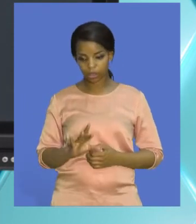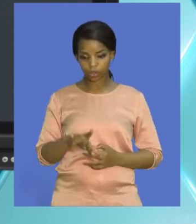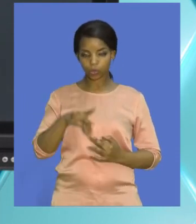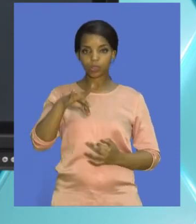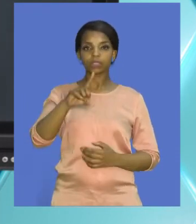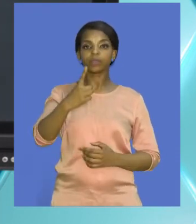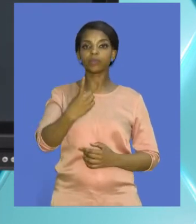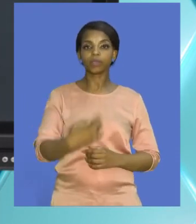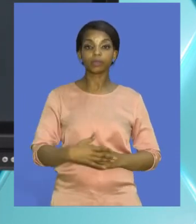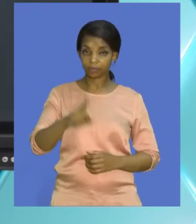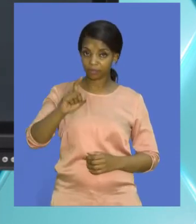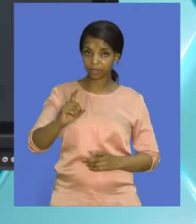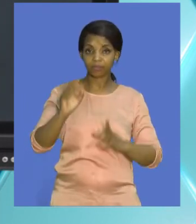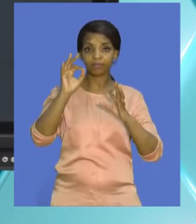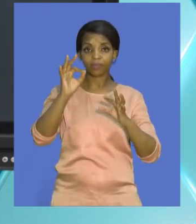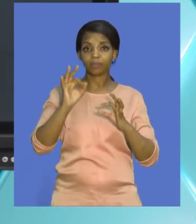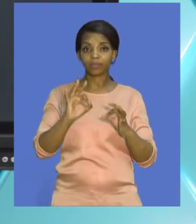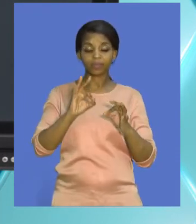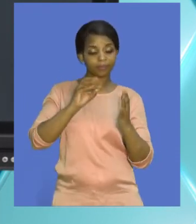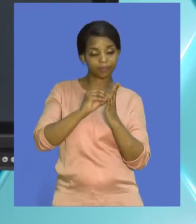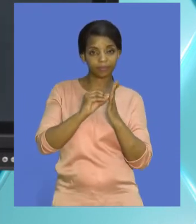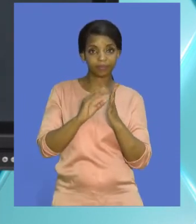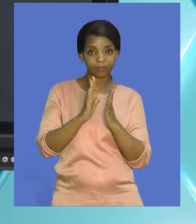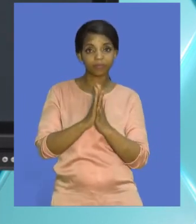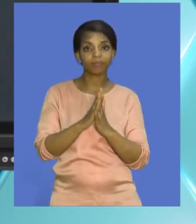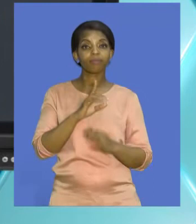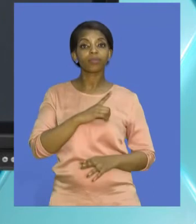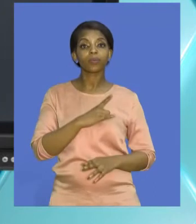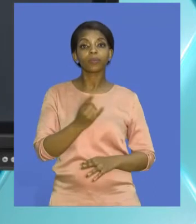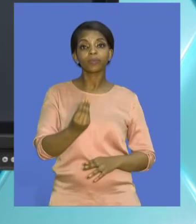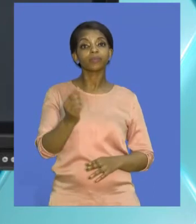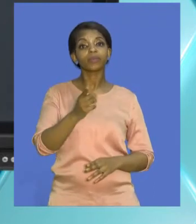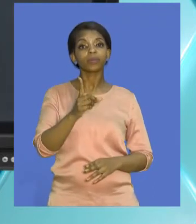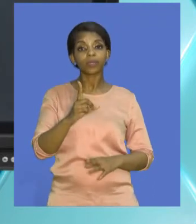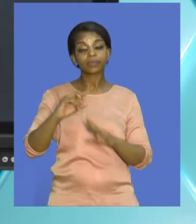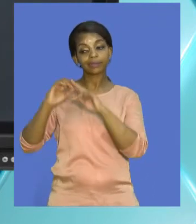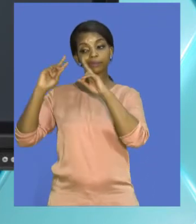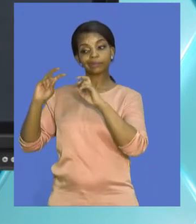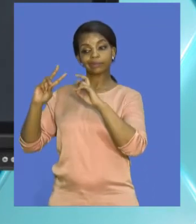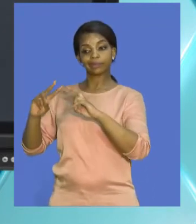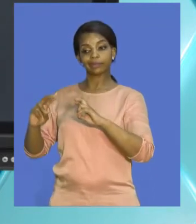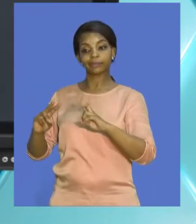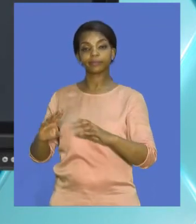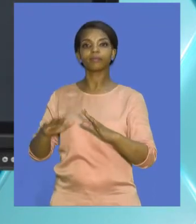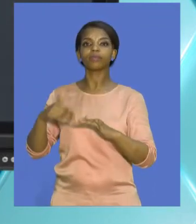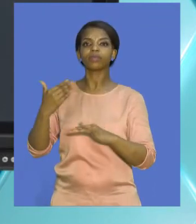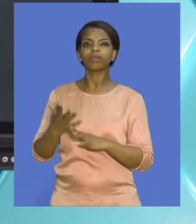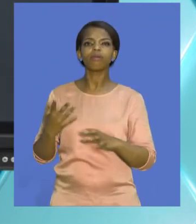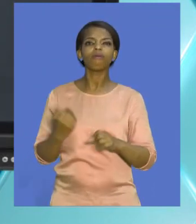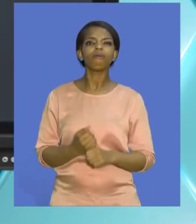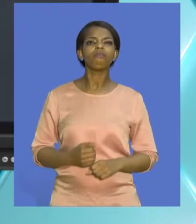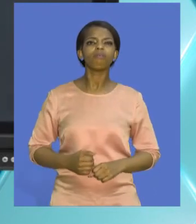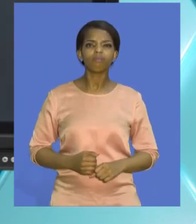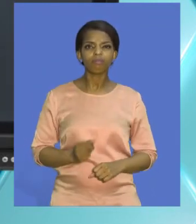know, appropriately based on your understanding. Because after investigating the factors, we've realized that there are two main things